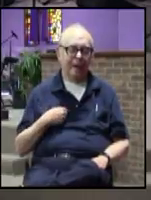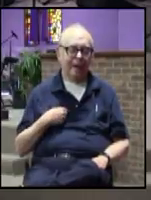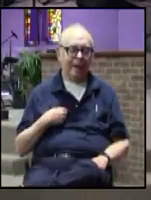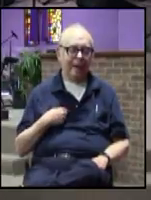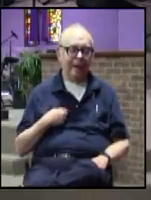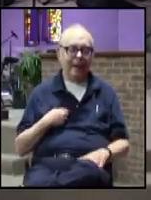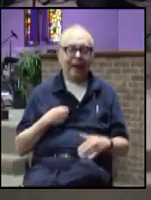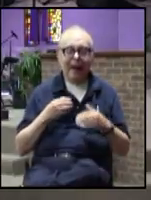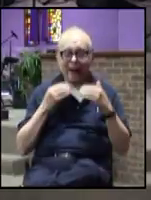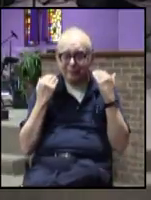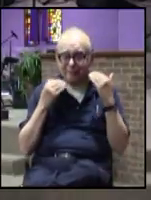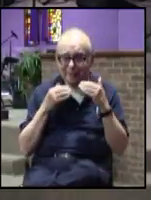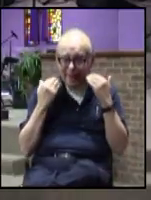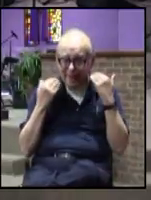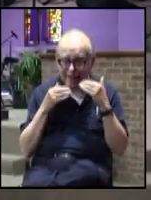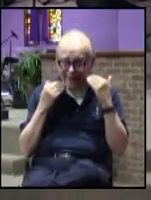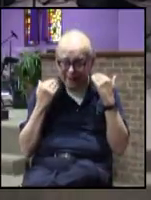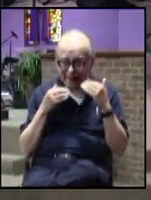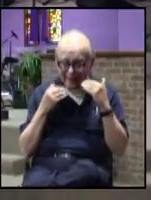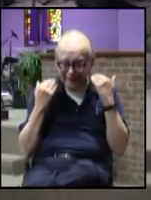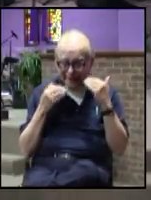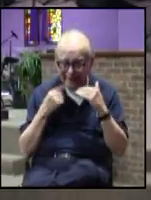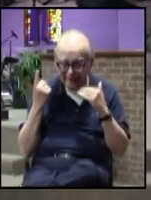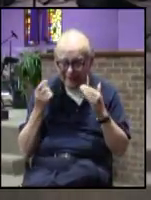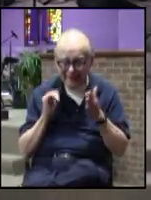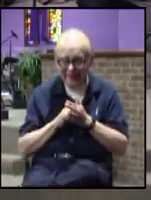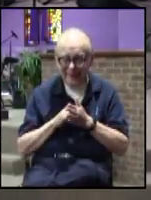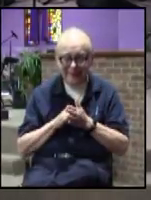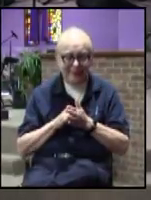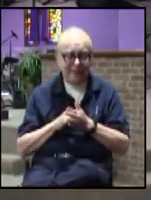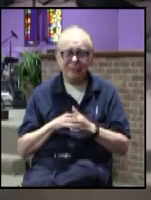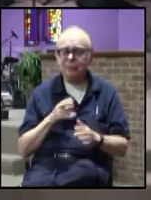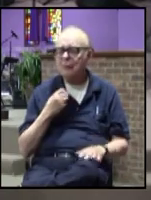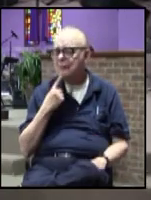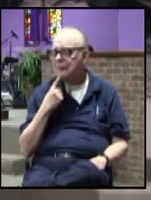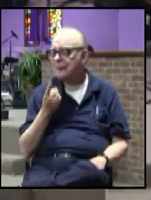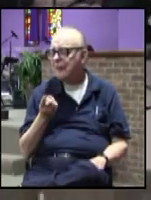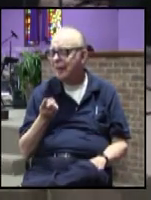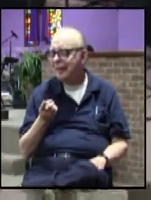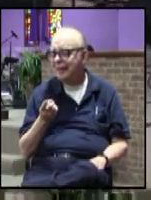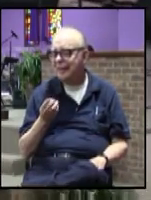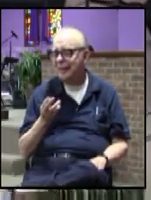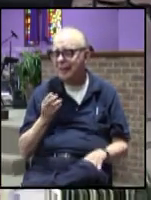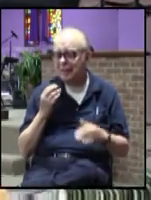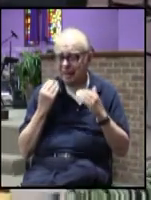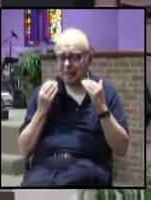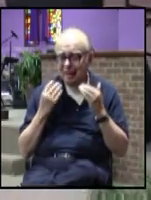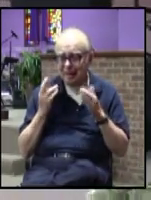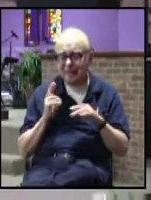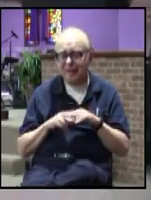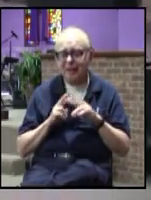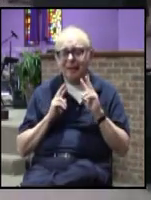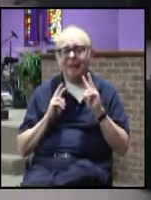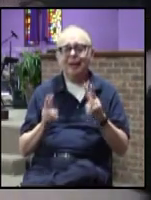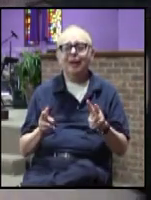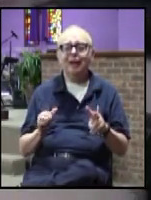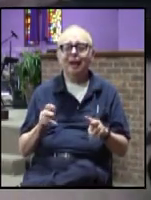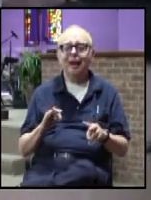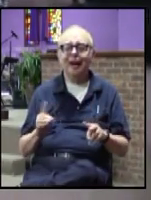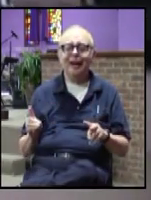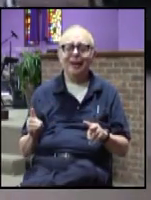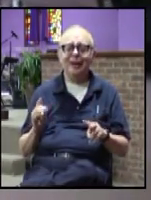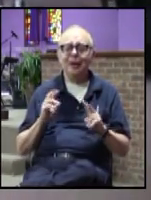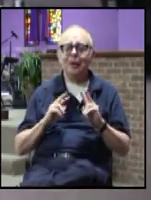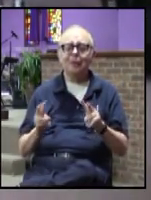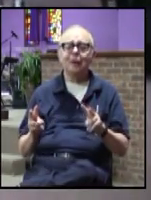I'm laughing my butt off. I think that is hilarious. And I'm sitting there watching her clean